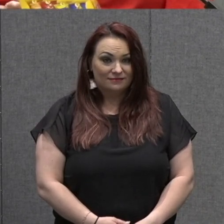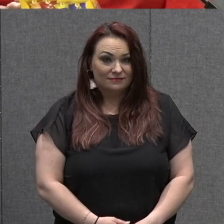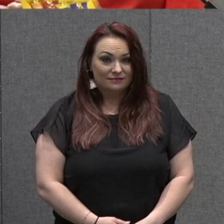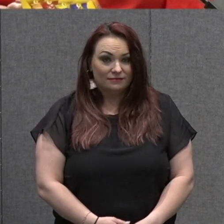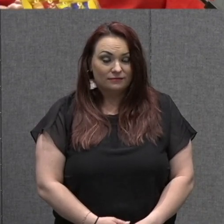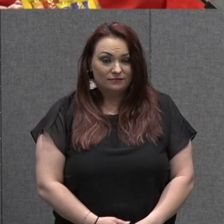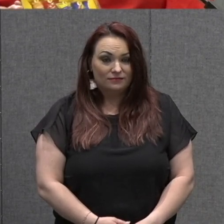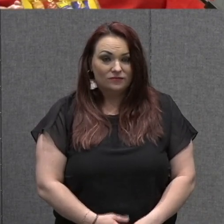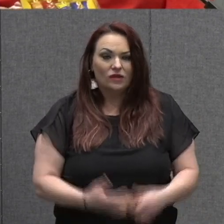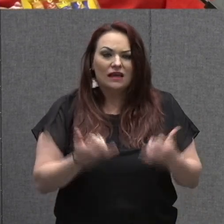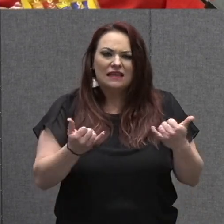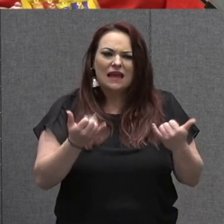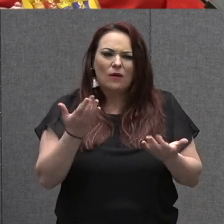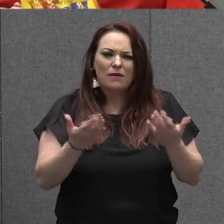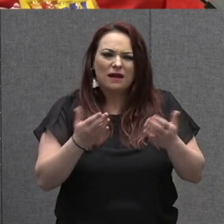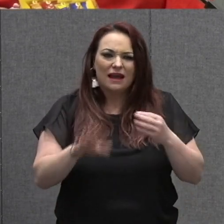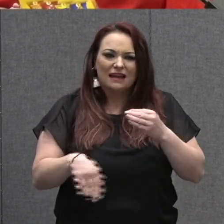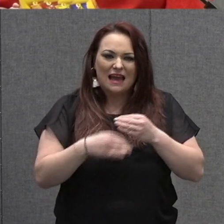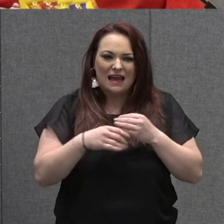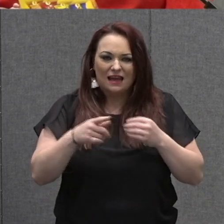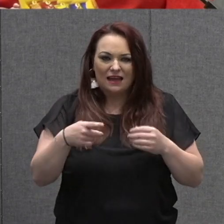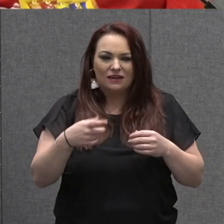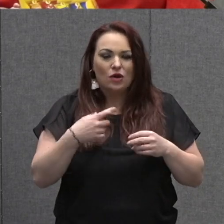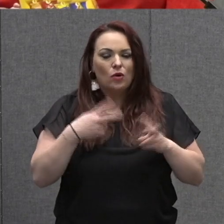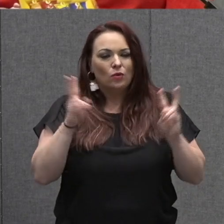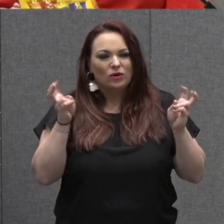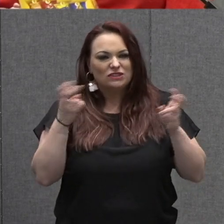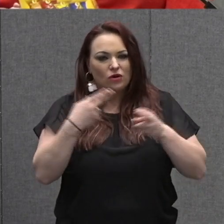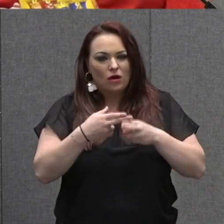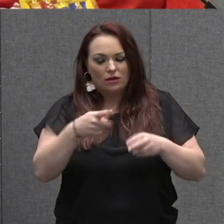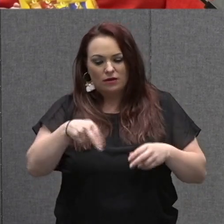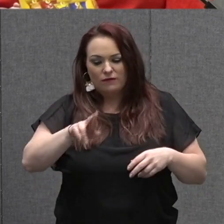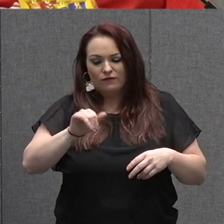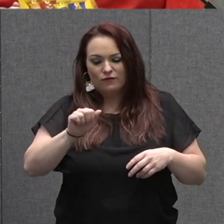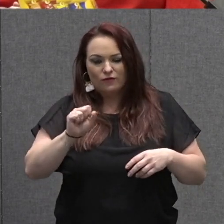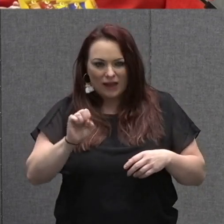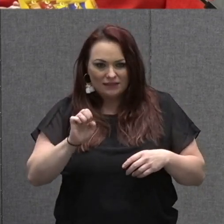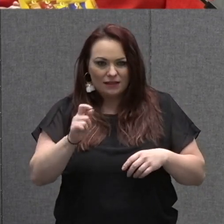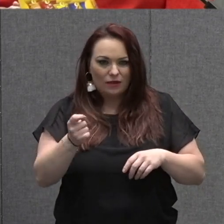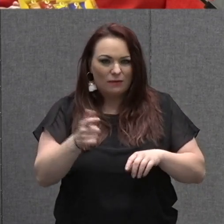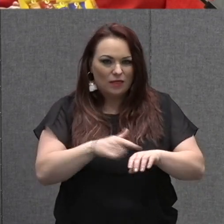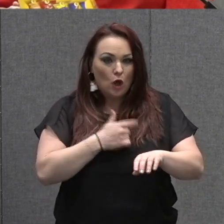Good. This time I might do a phrase that's a little bit longer. When I point to you, it's your turn. What's this?